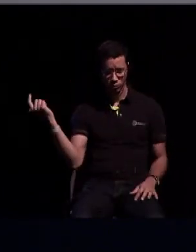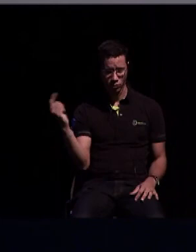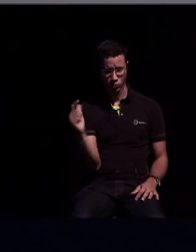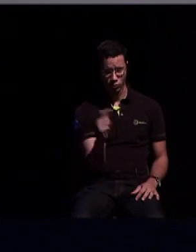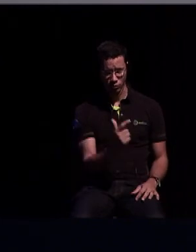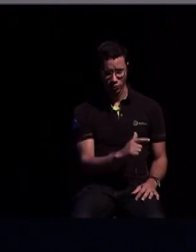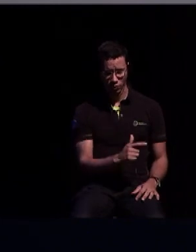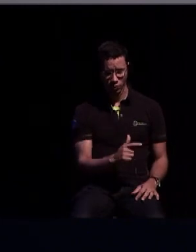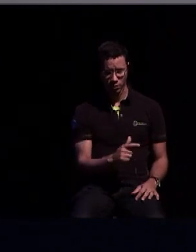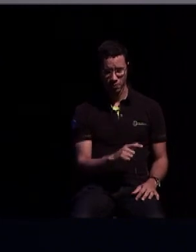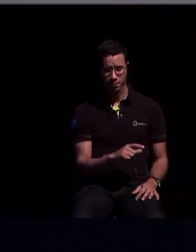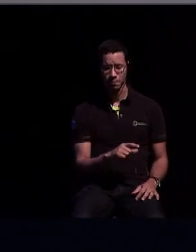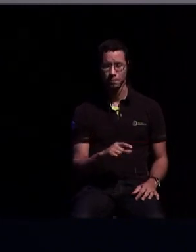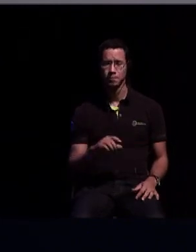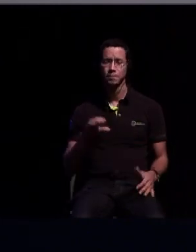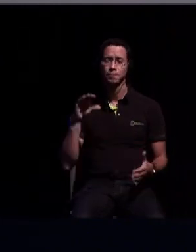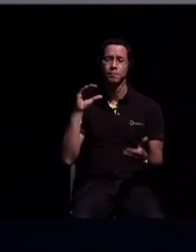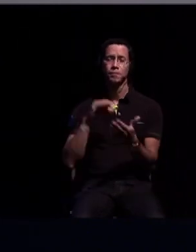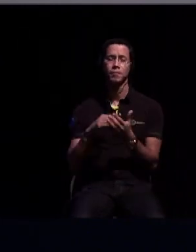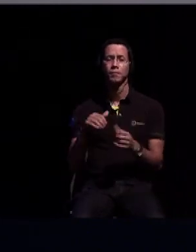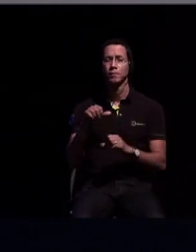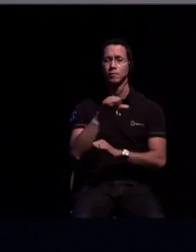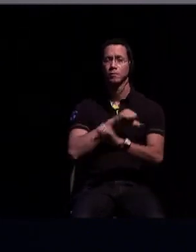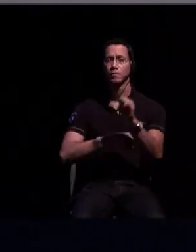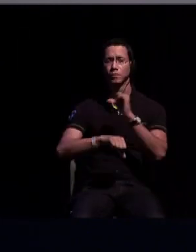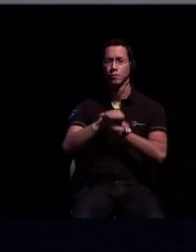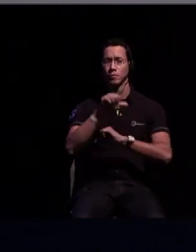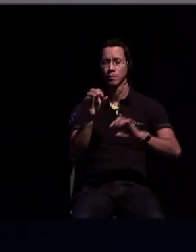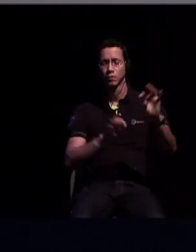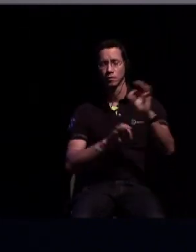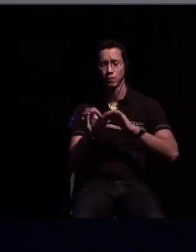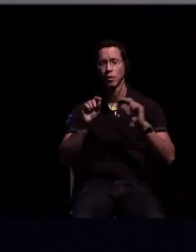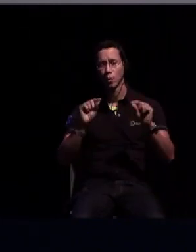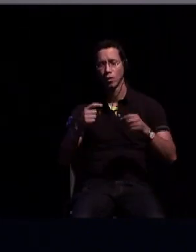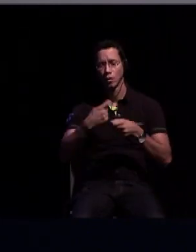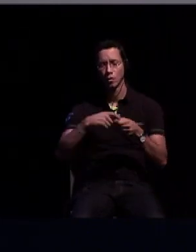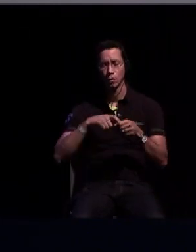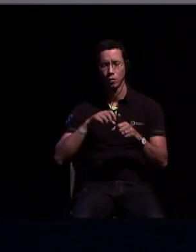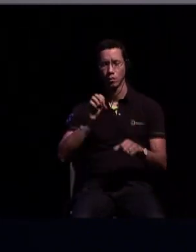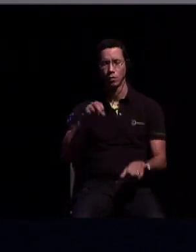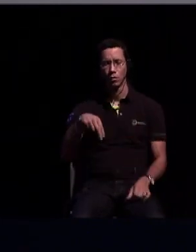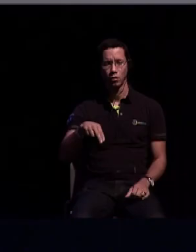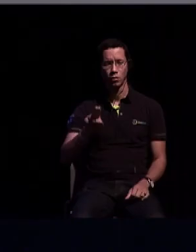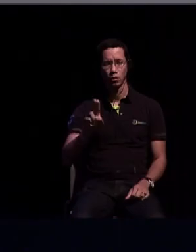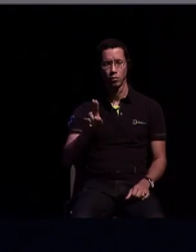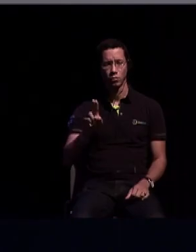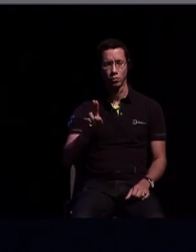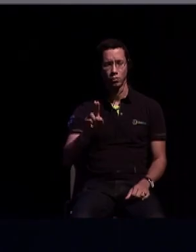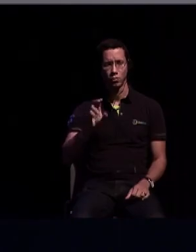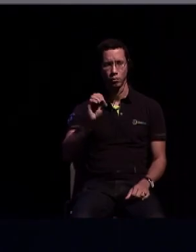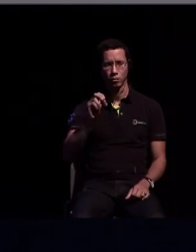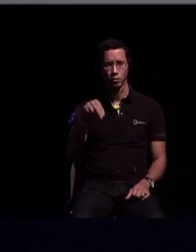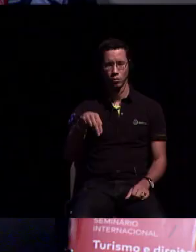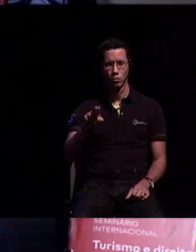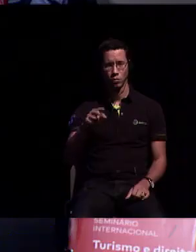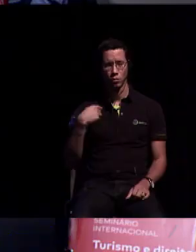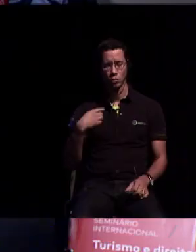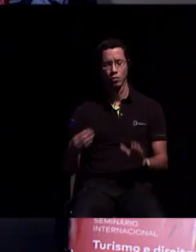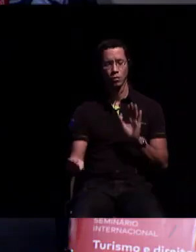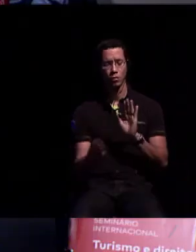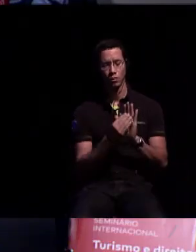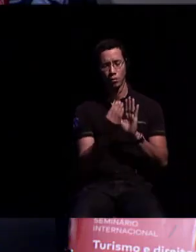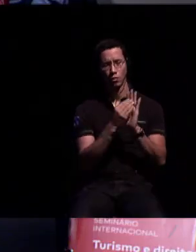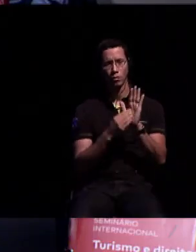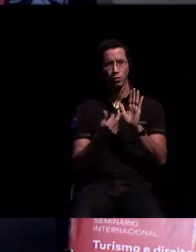on the Rights of Indigenous Peoples is honored. That document contains all the things that indigenous people need to have